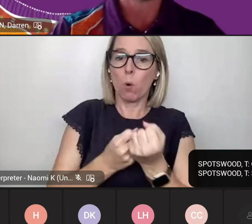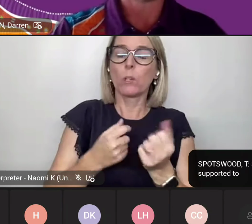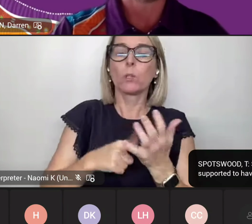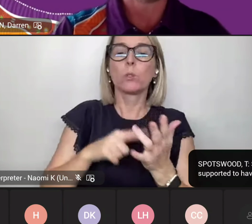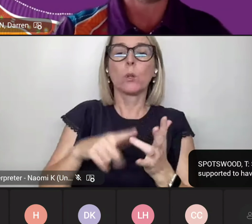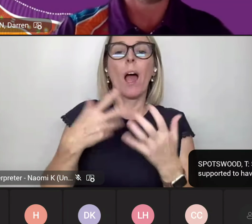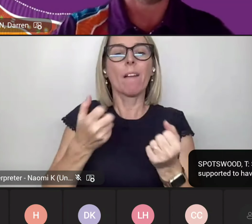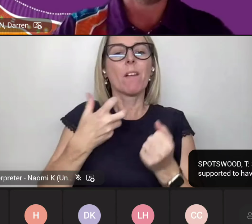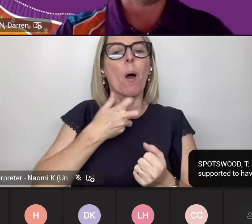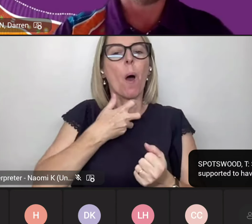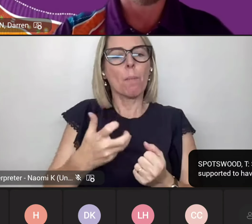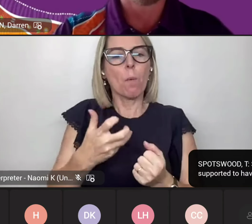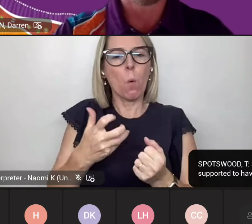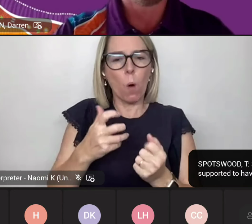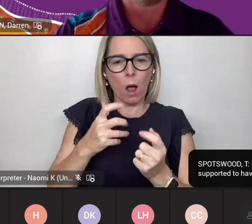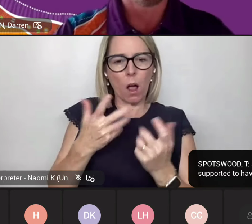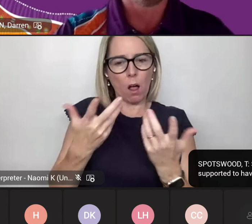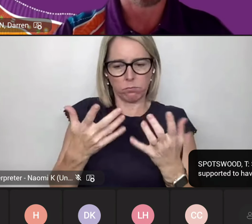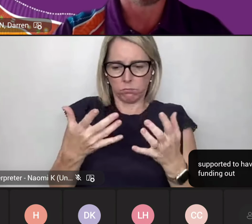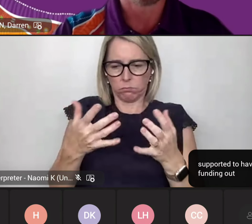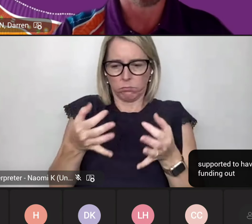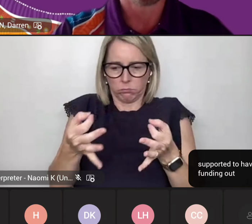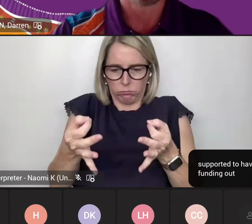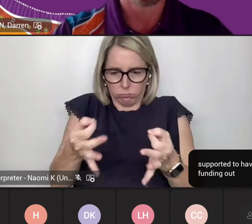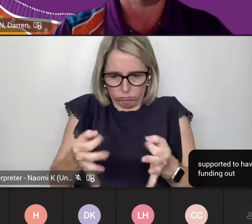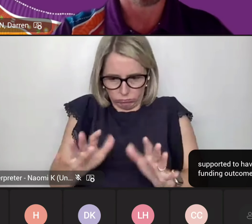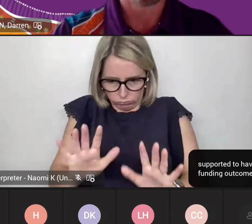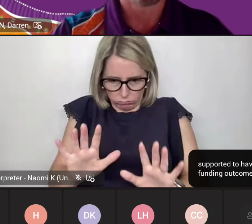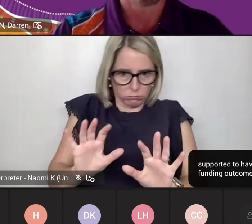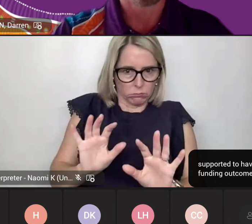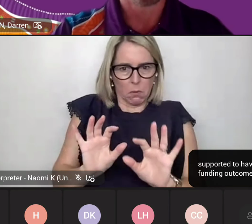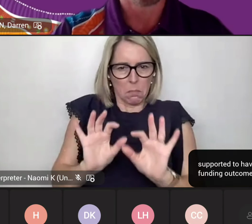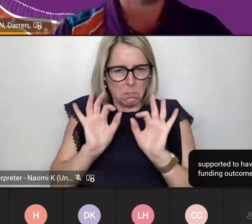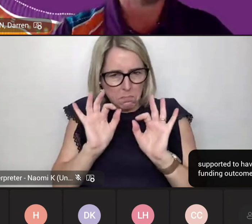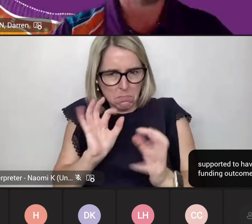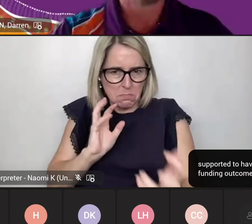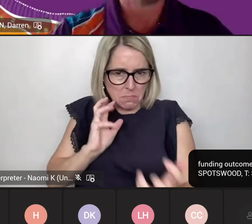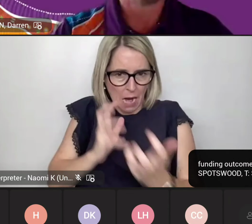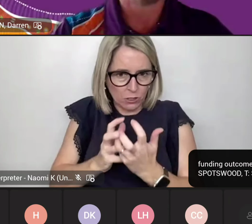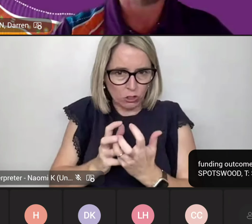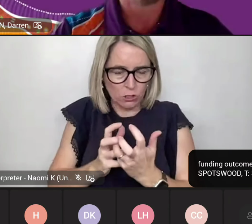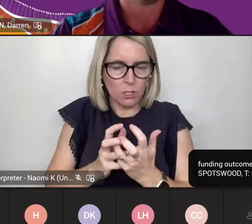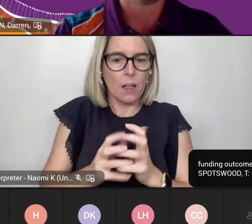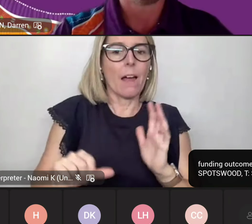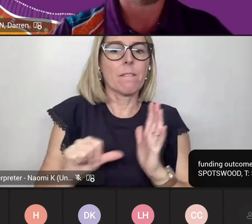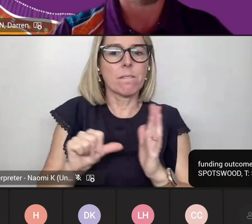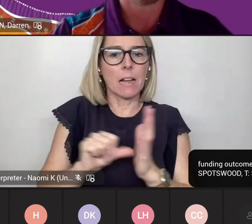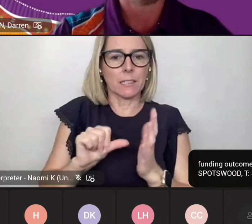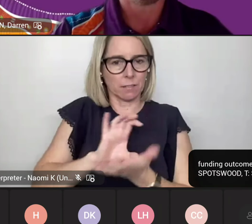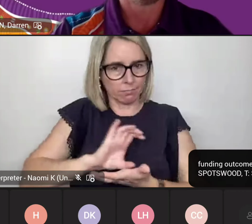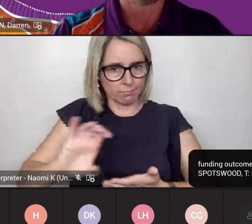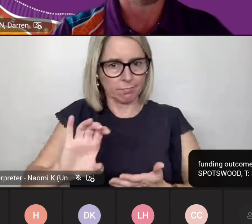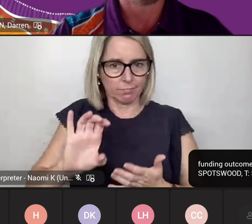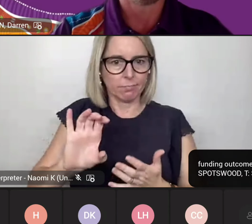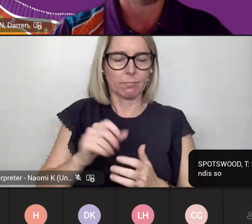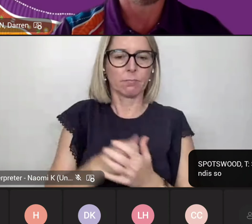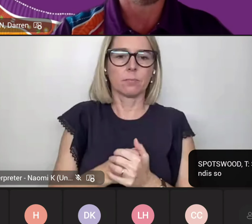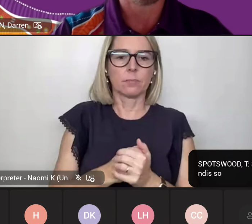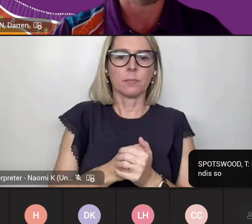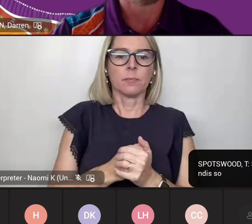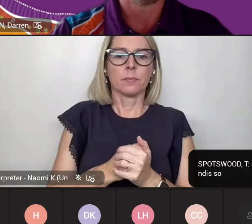tailored planning experience and funding outcomes. So depending on how they have accessed the NDIS.